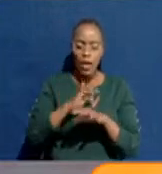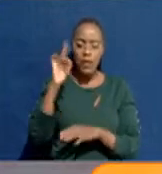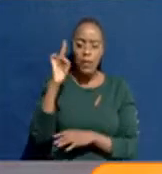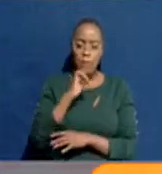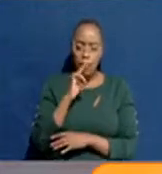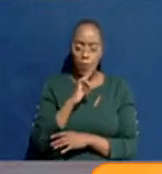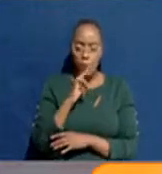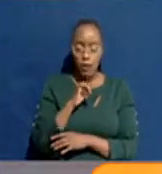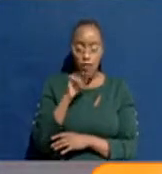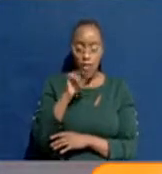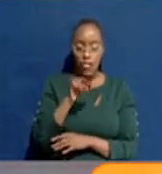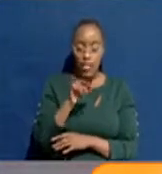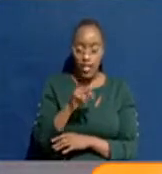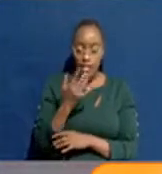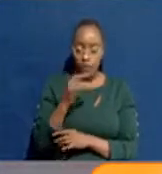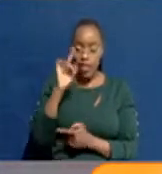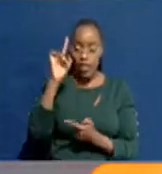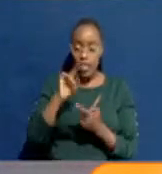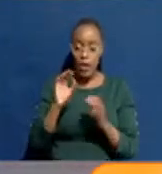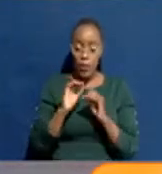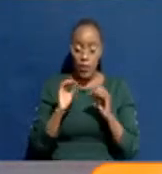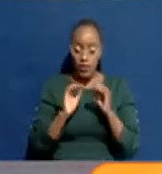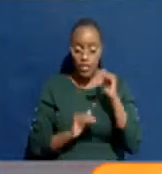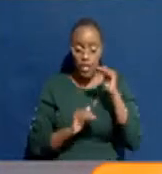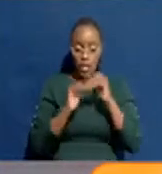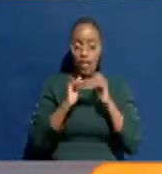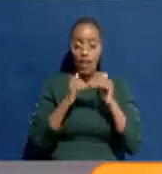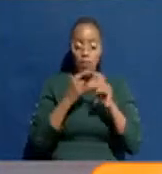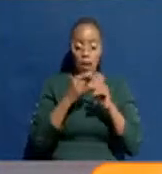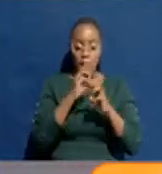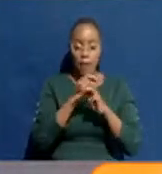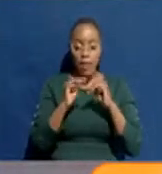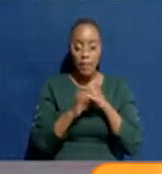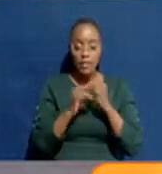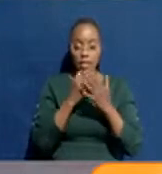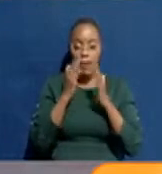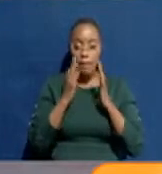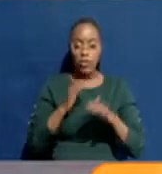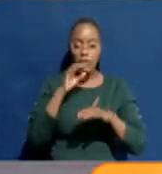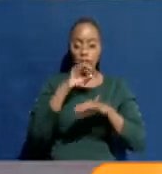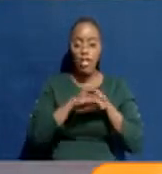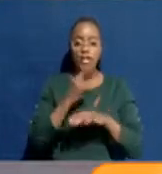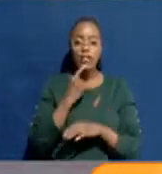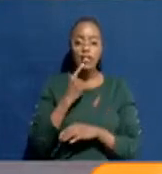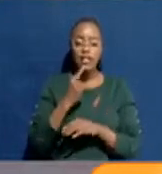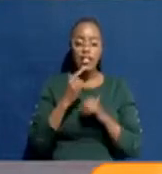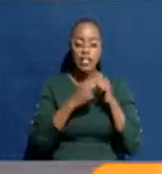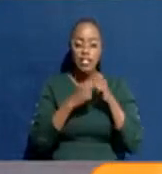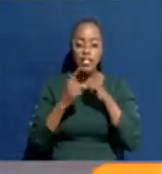thing is not capped. So from my mathematics, anyone earning